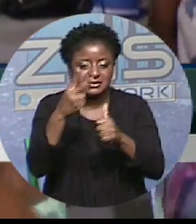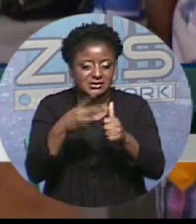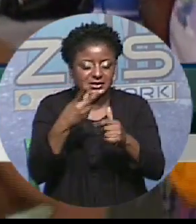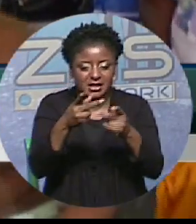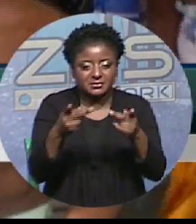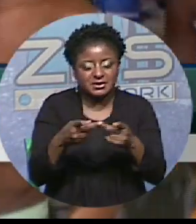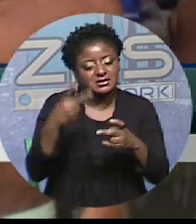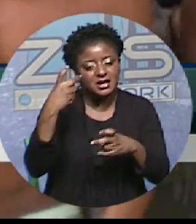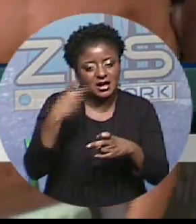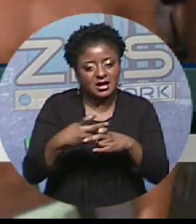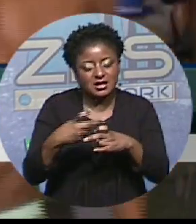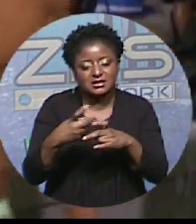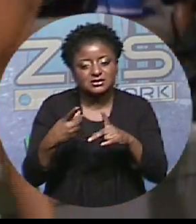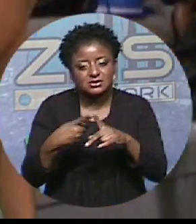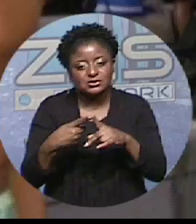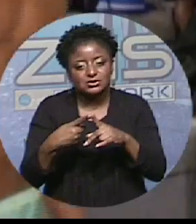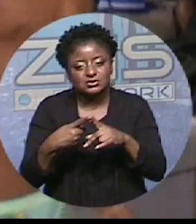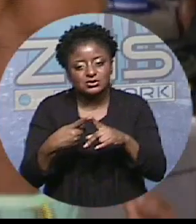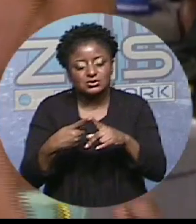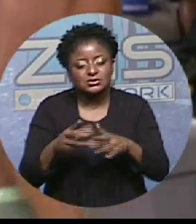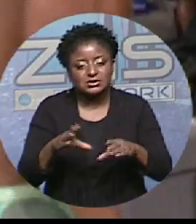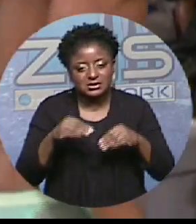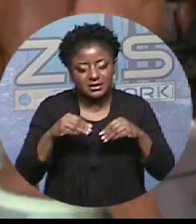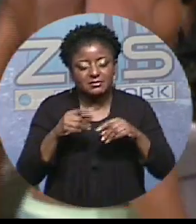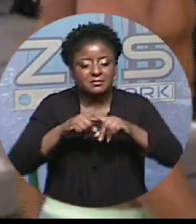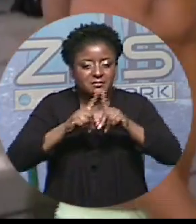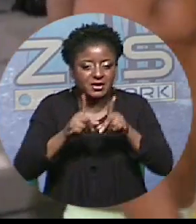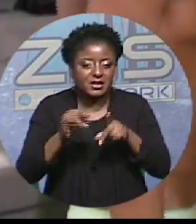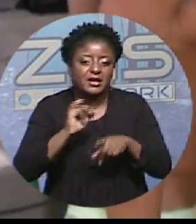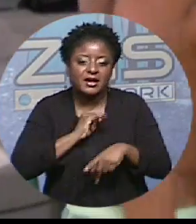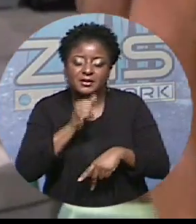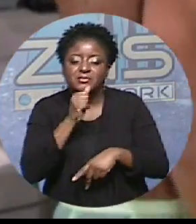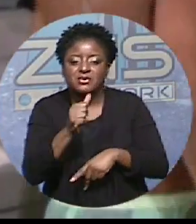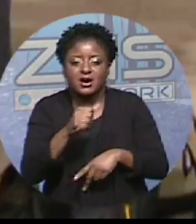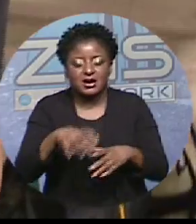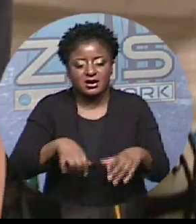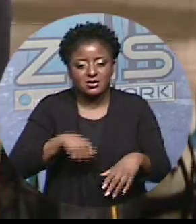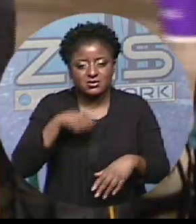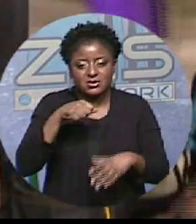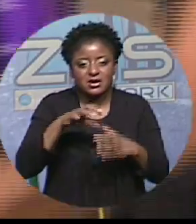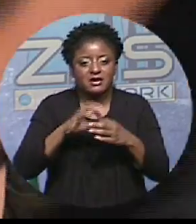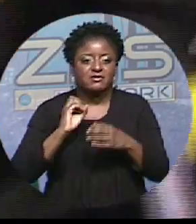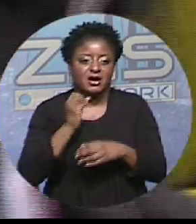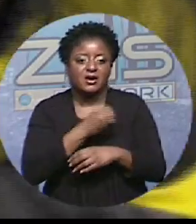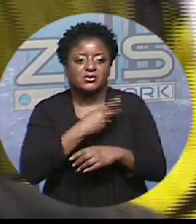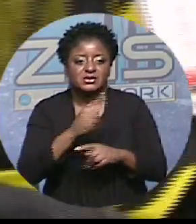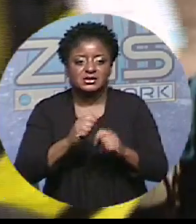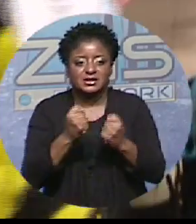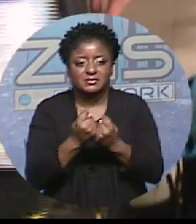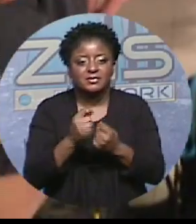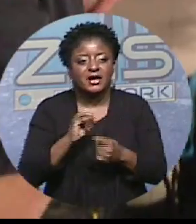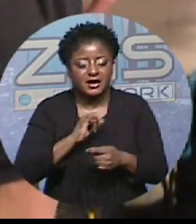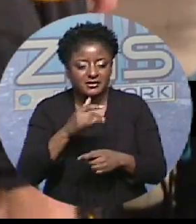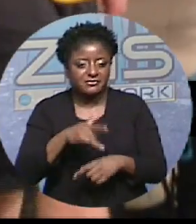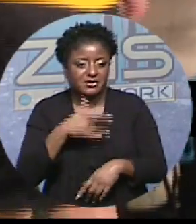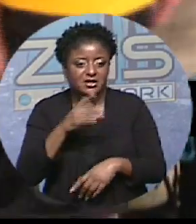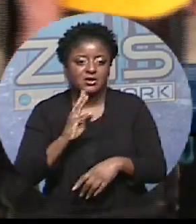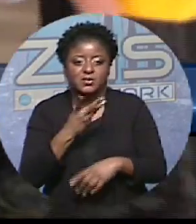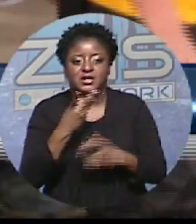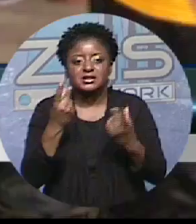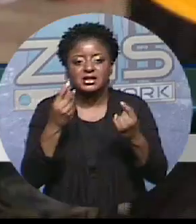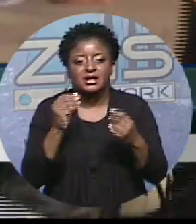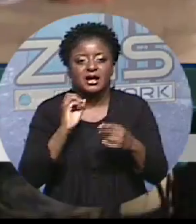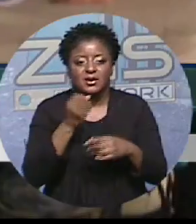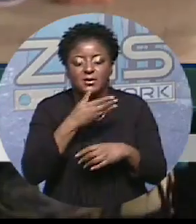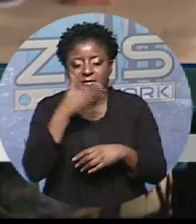to live with, but I'm very proud of our team, and I think there's a lot to come in the future. Honestly, I feel like we did the best we can. We